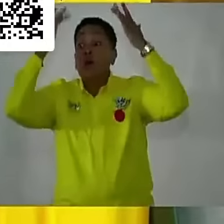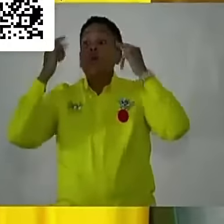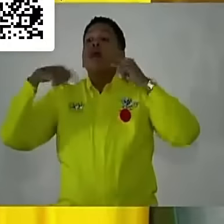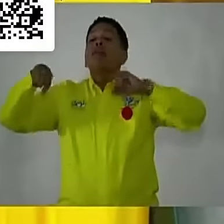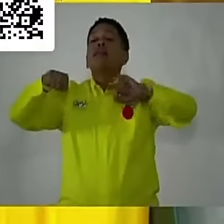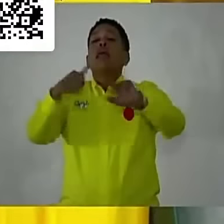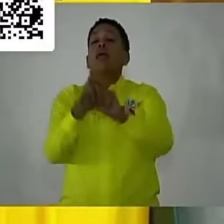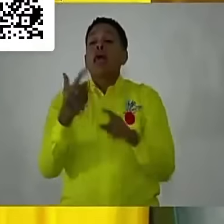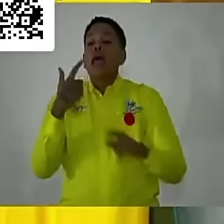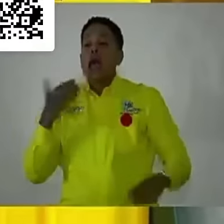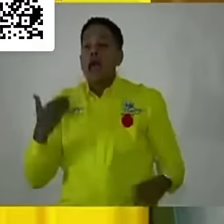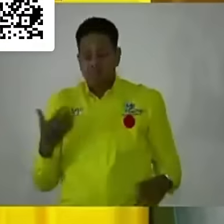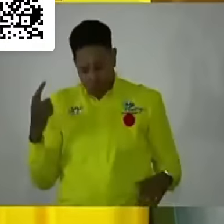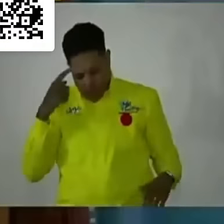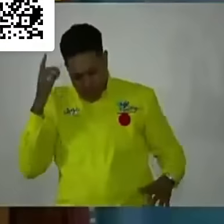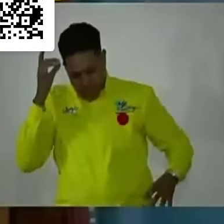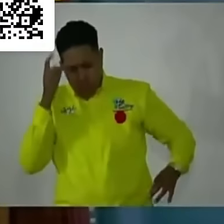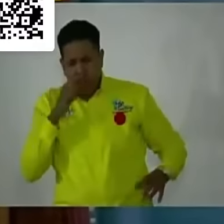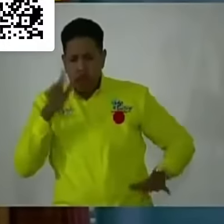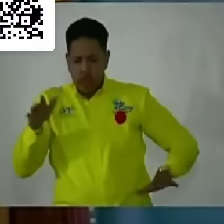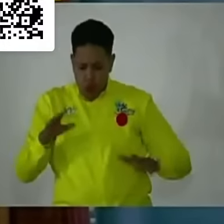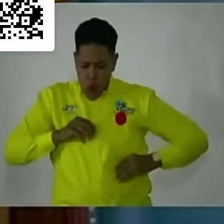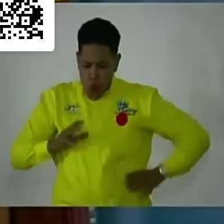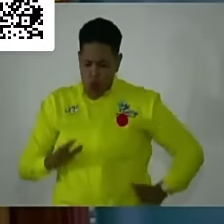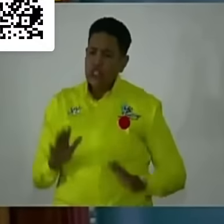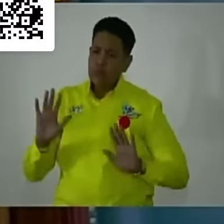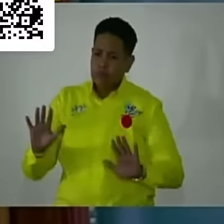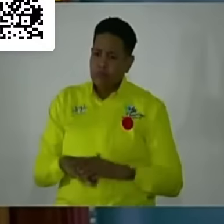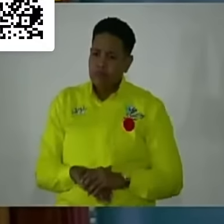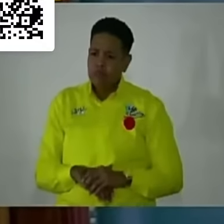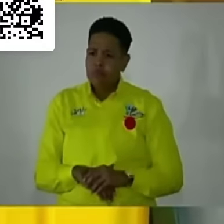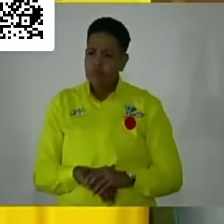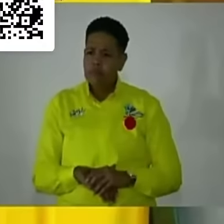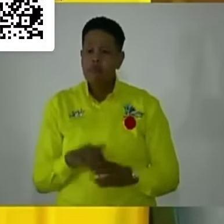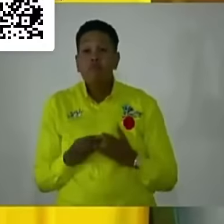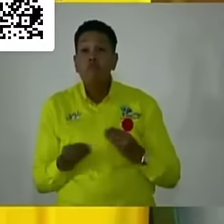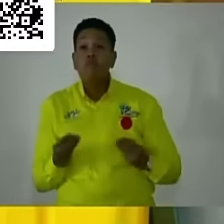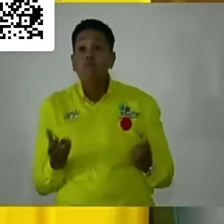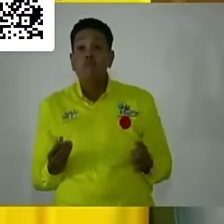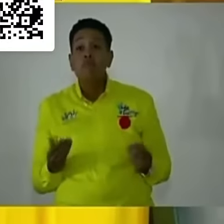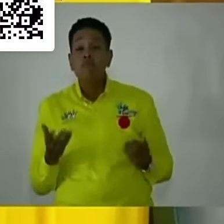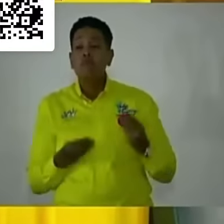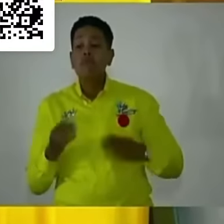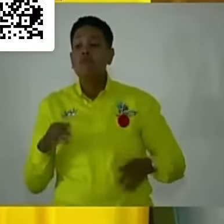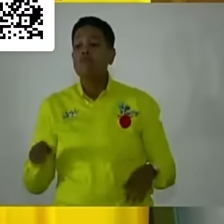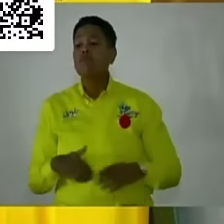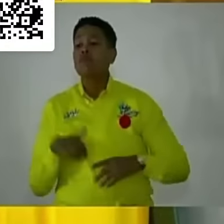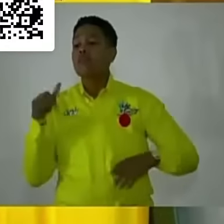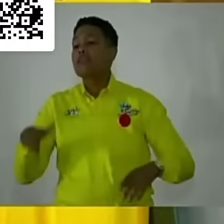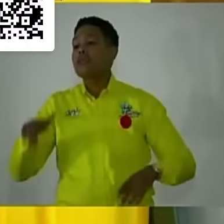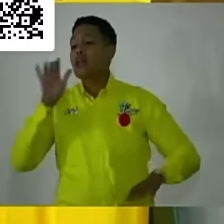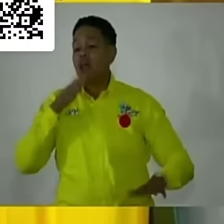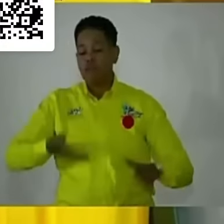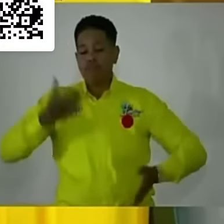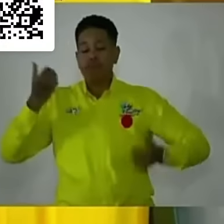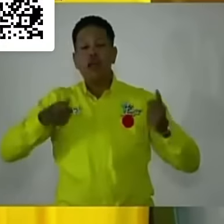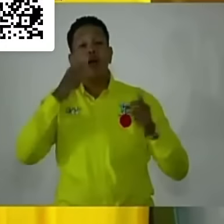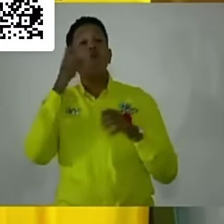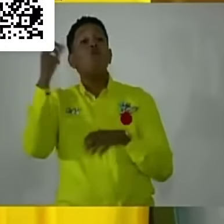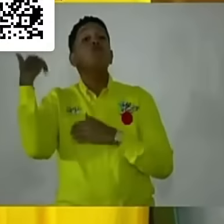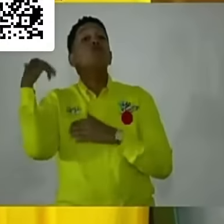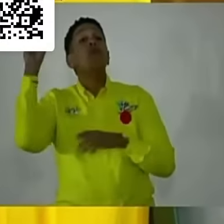hold them dear to simply ownership. These are not mined out. You